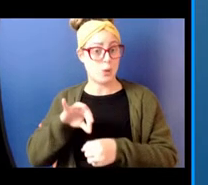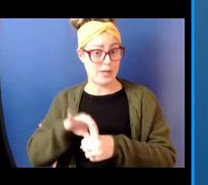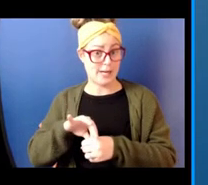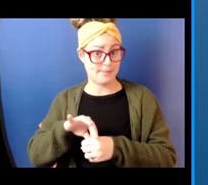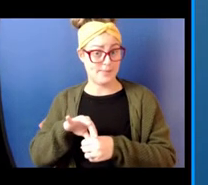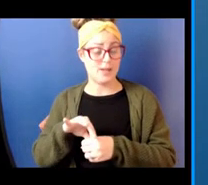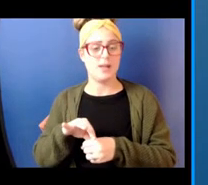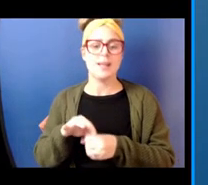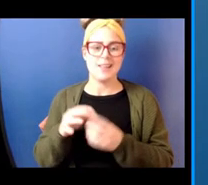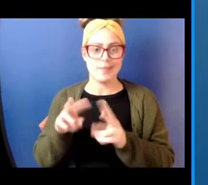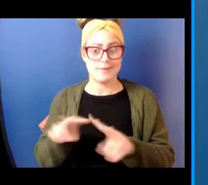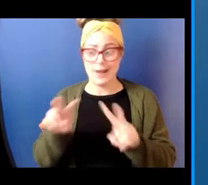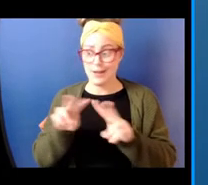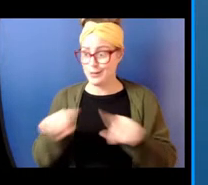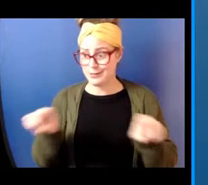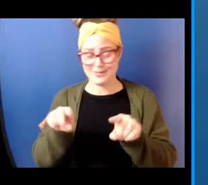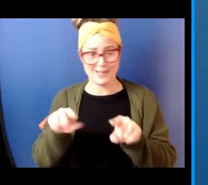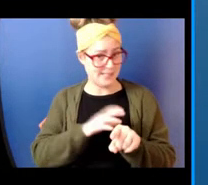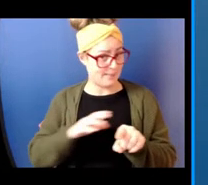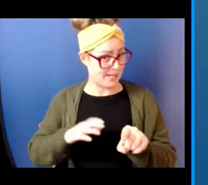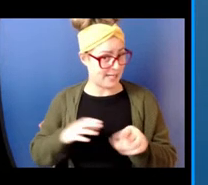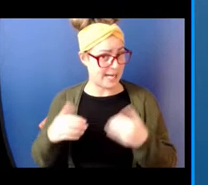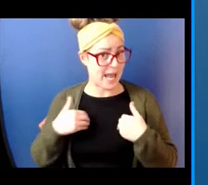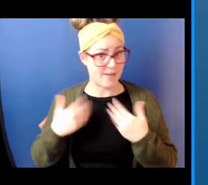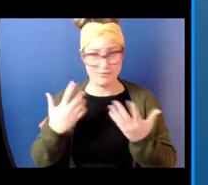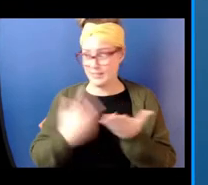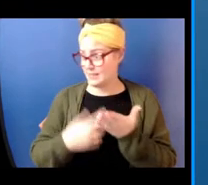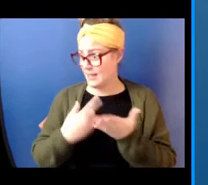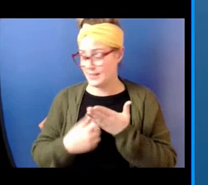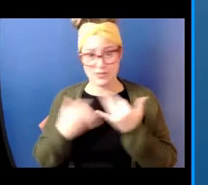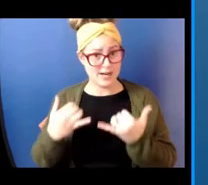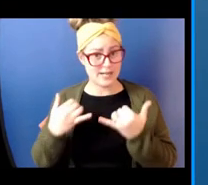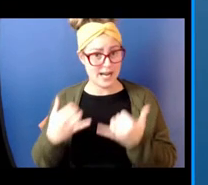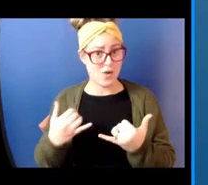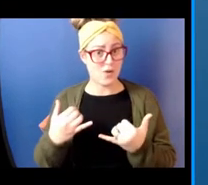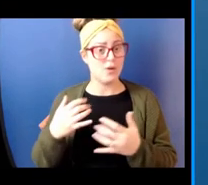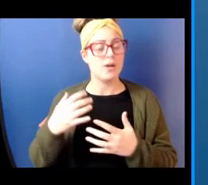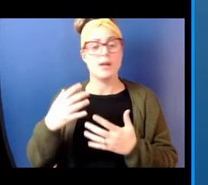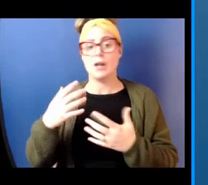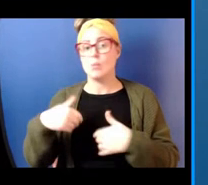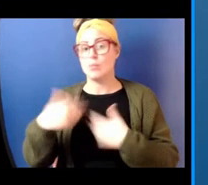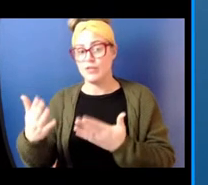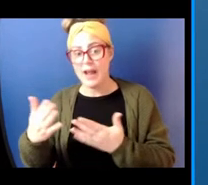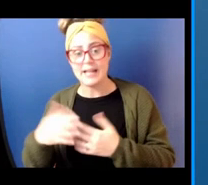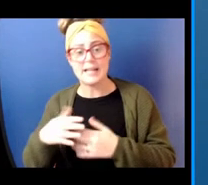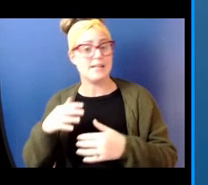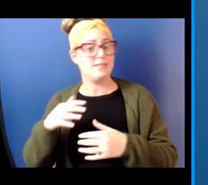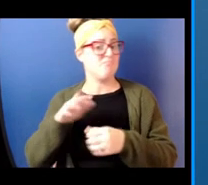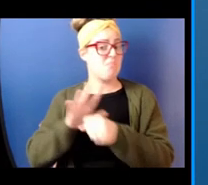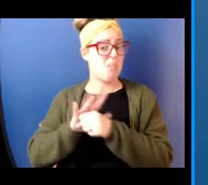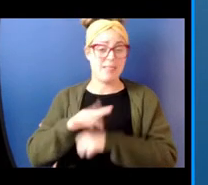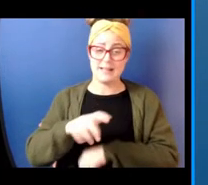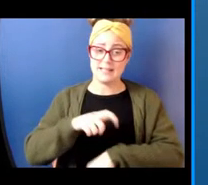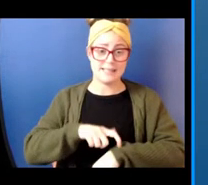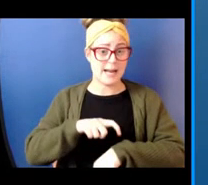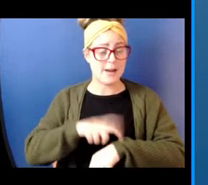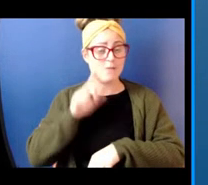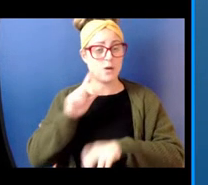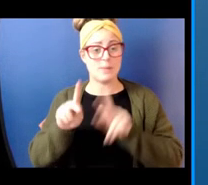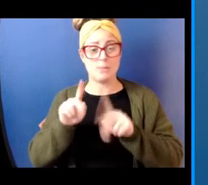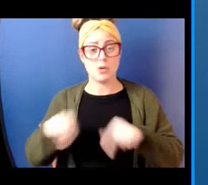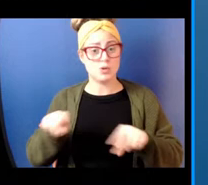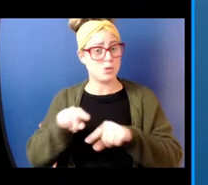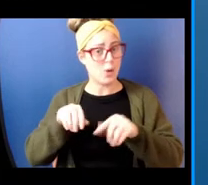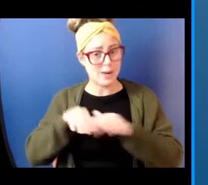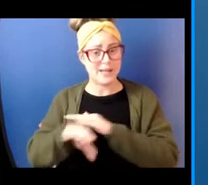that this committee has discussed all cycle in terms of providing Apple ample opportunities for early voting